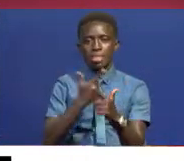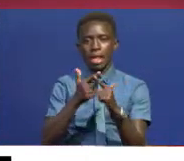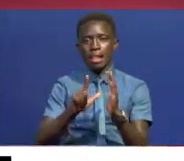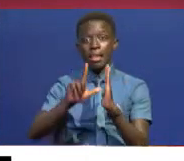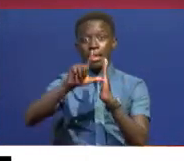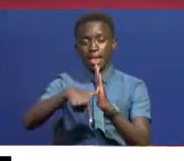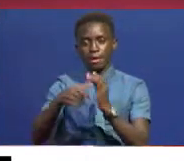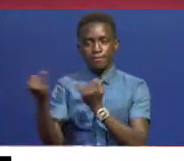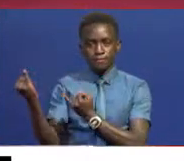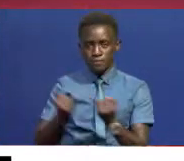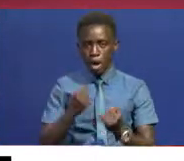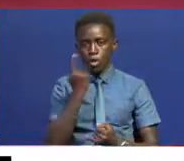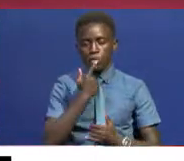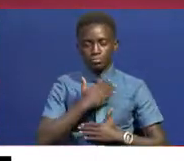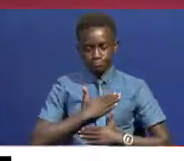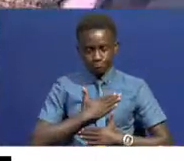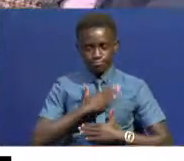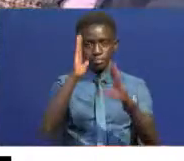Excellency the President.